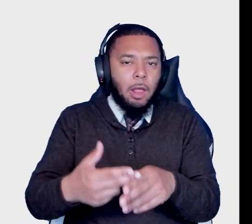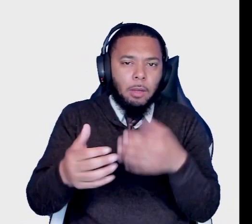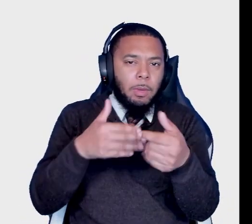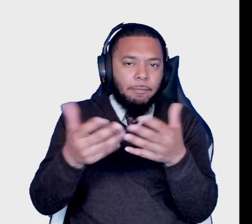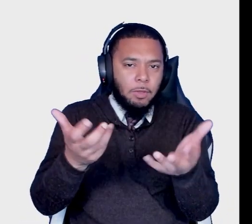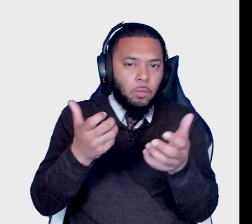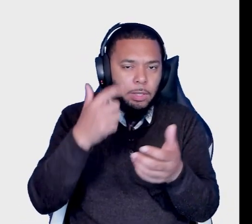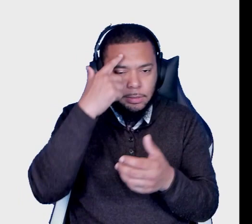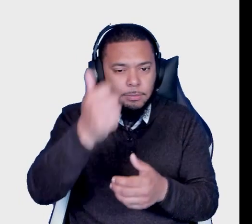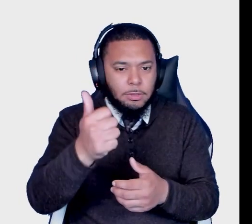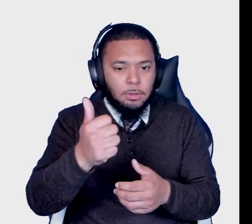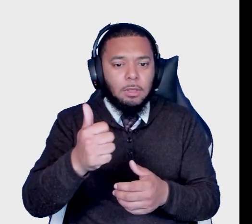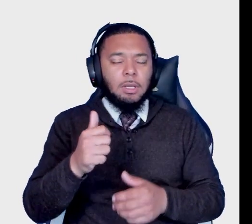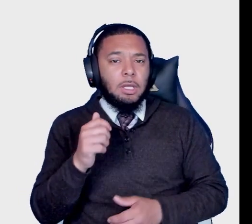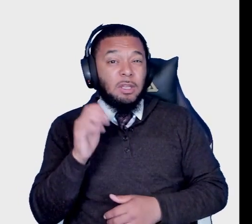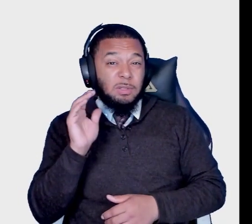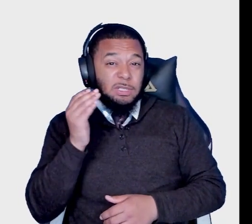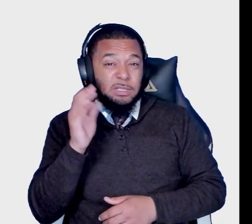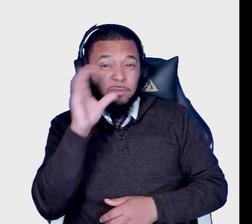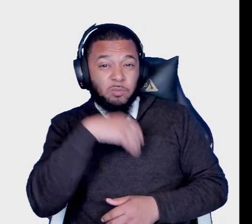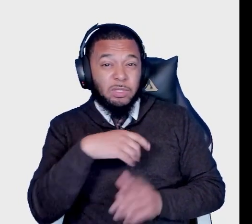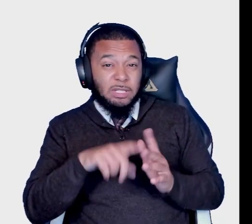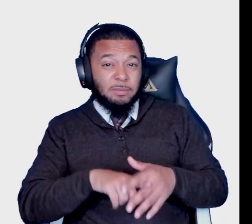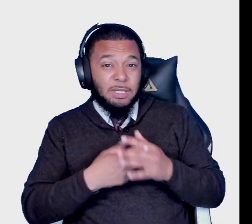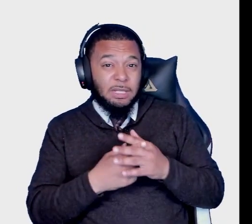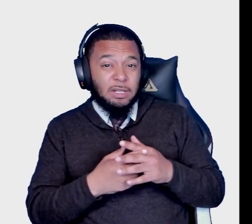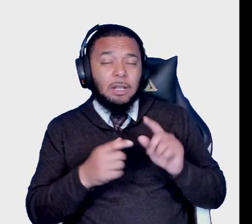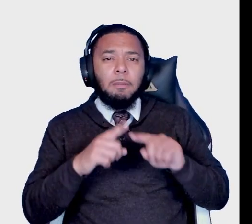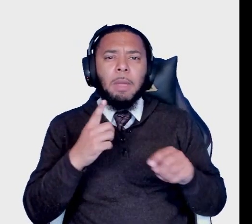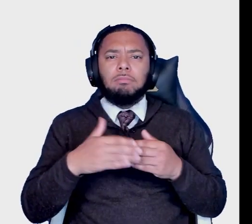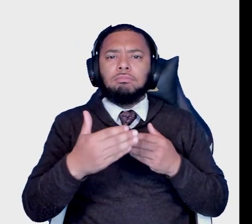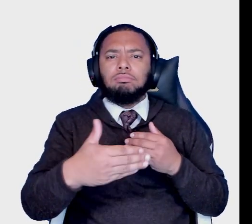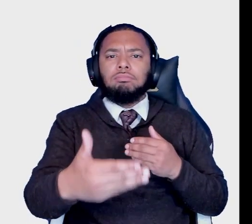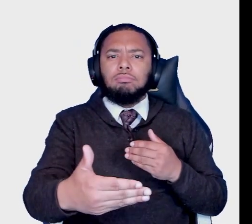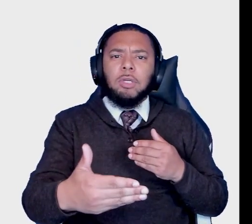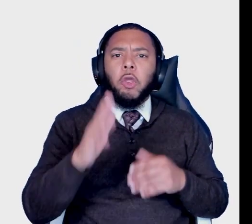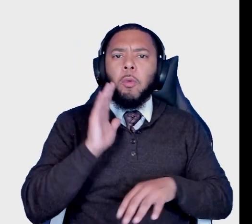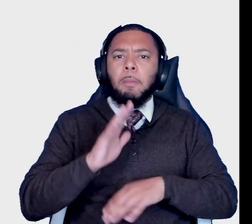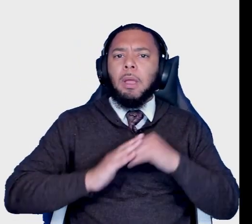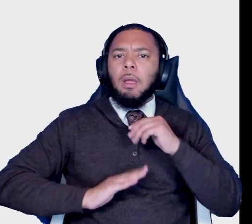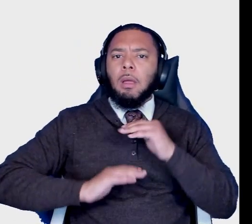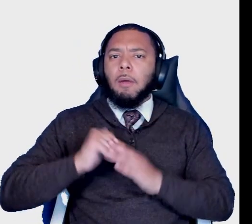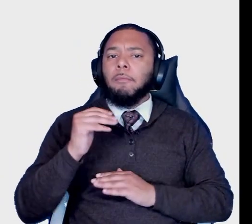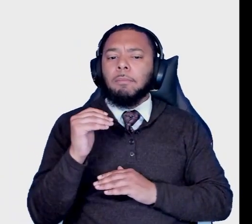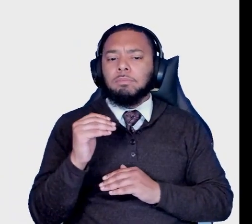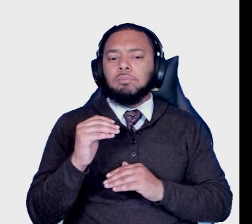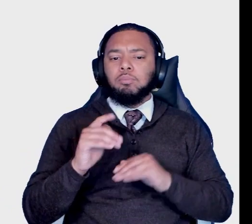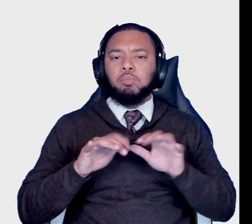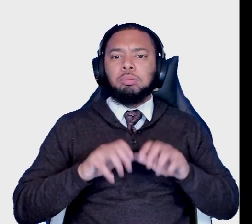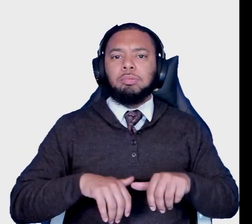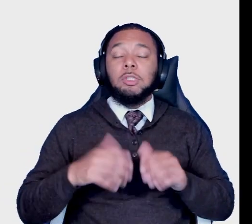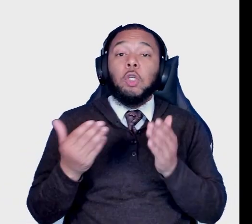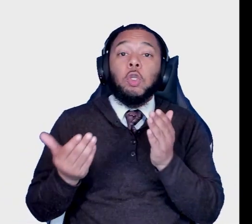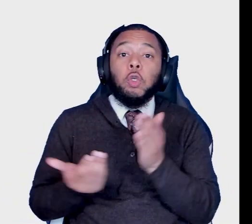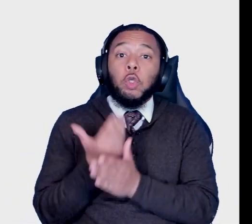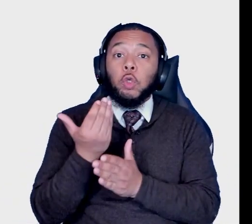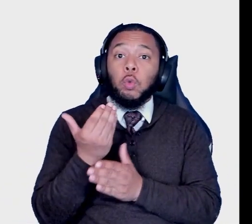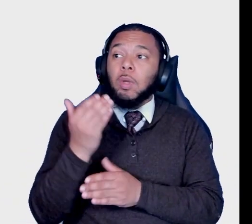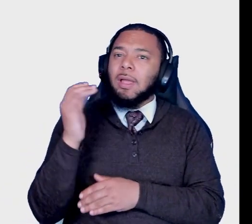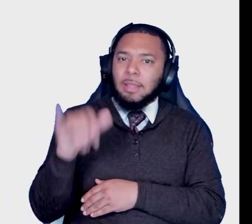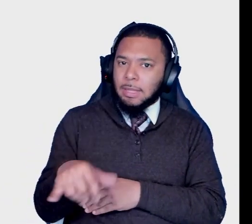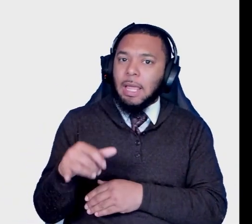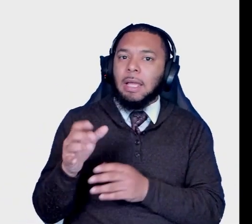really creepy at first, but after a while you'll just get used to typing it. So new is a keyword,